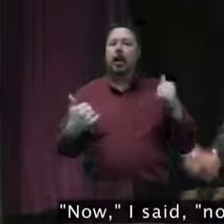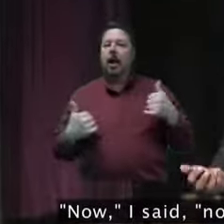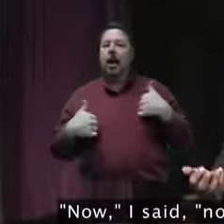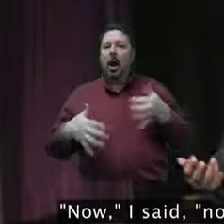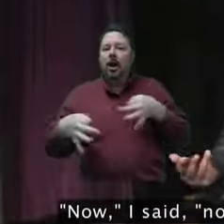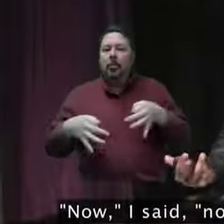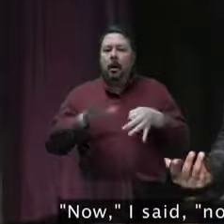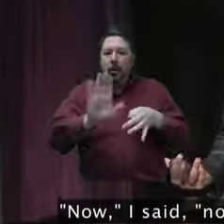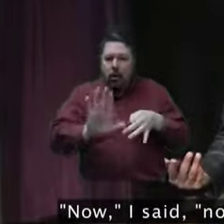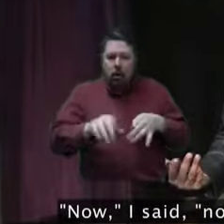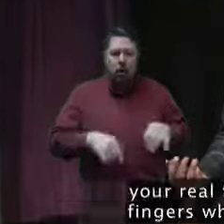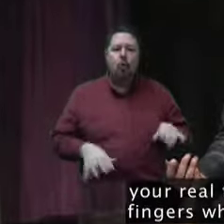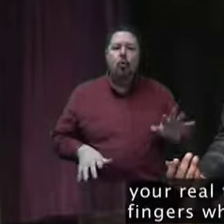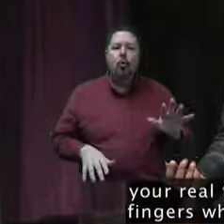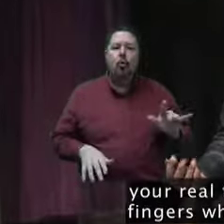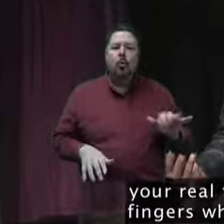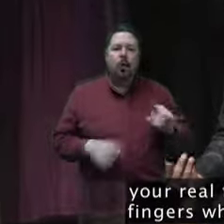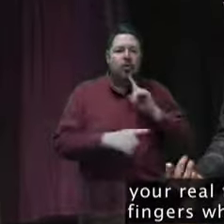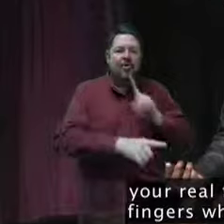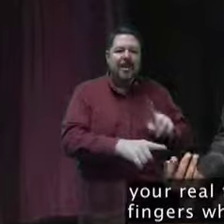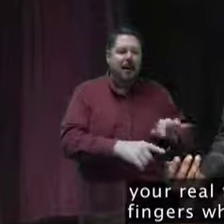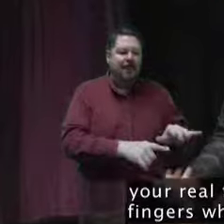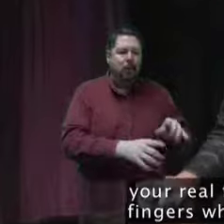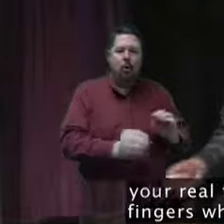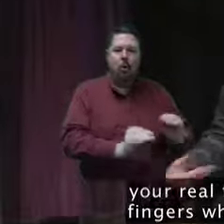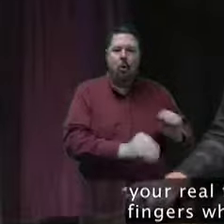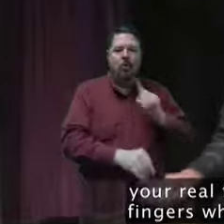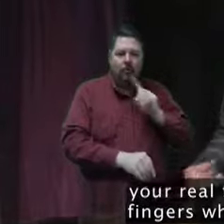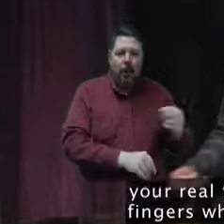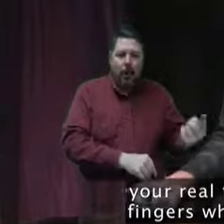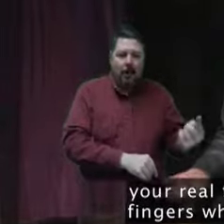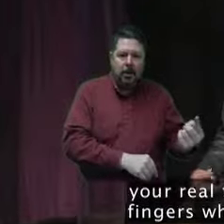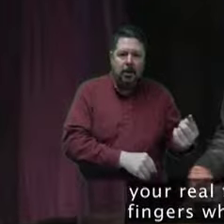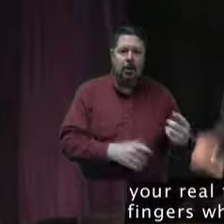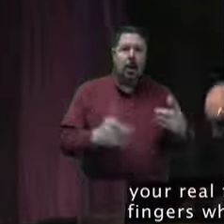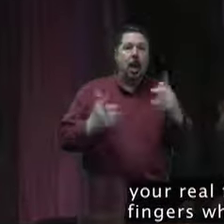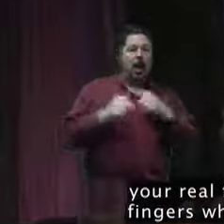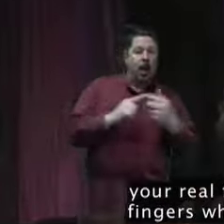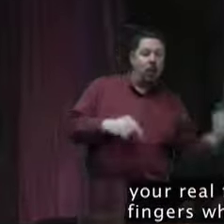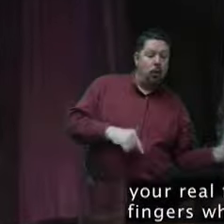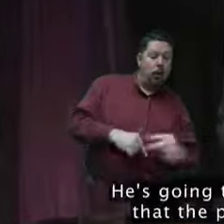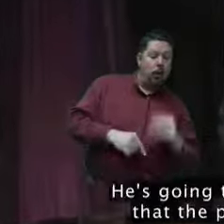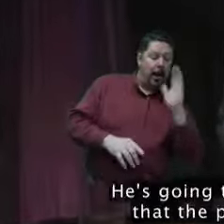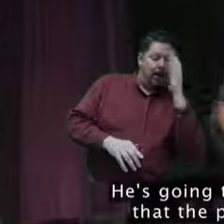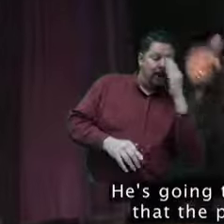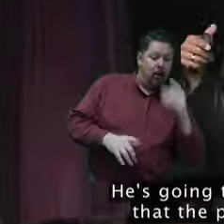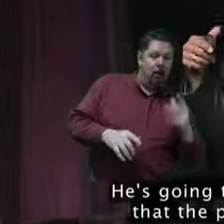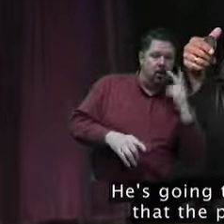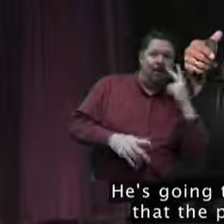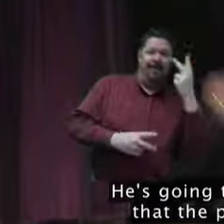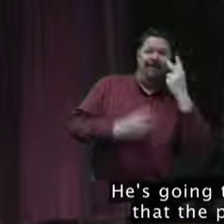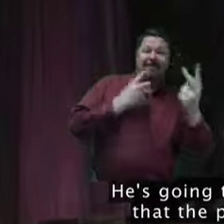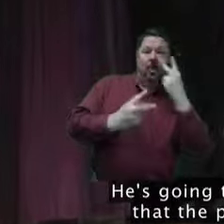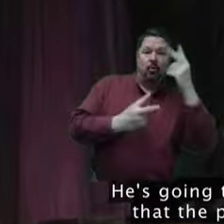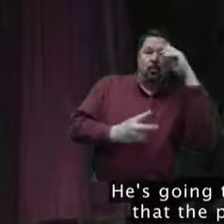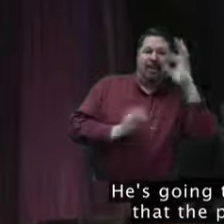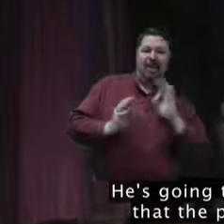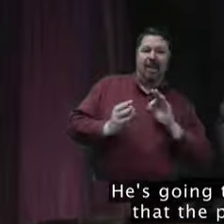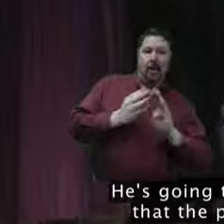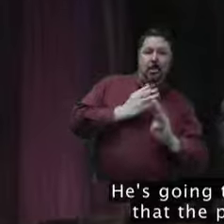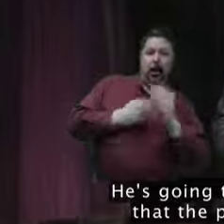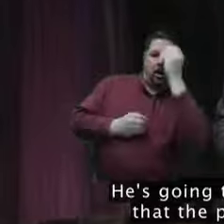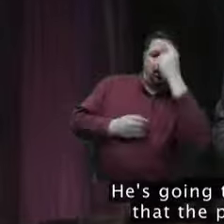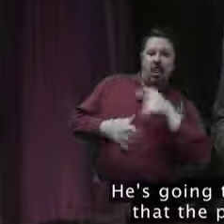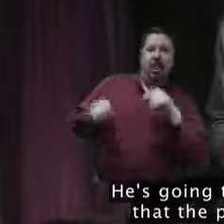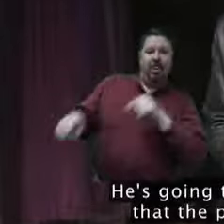I said, now look, wiggle your phantom, your real fingers, or move your real fingers, while looking in the mirror, he's gonna get the visual impression